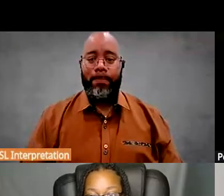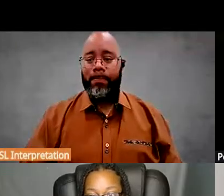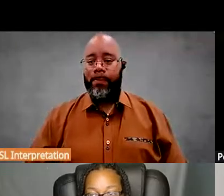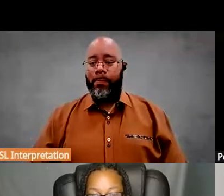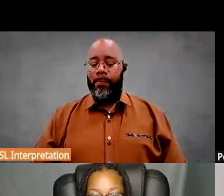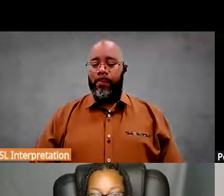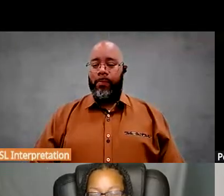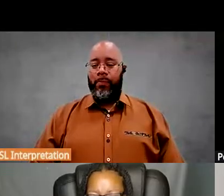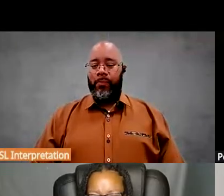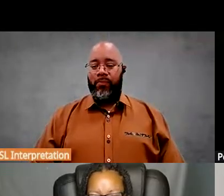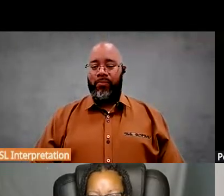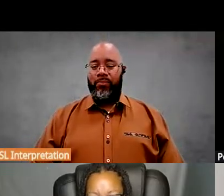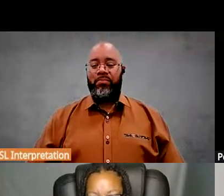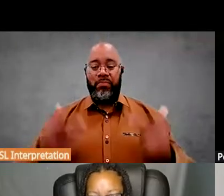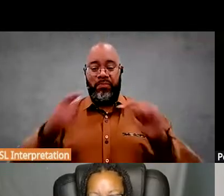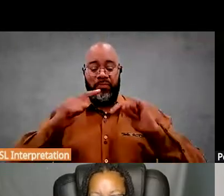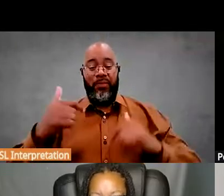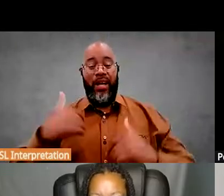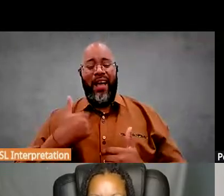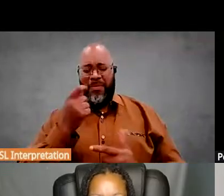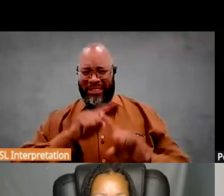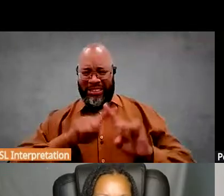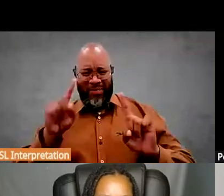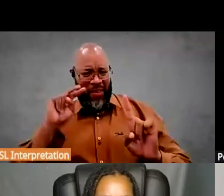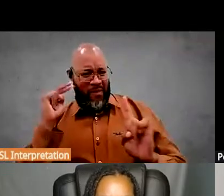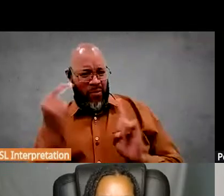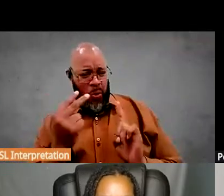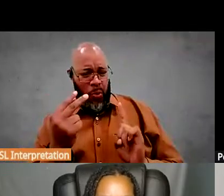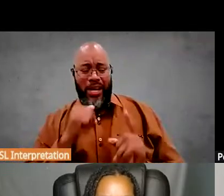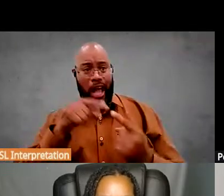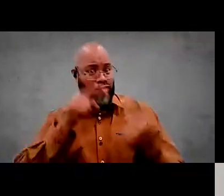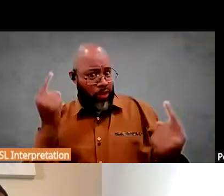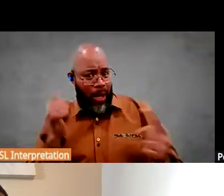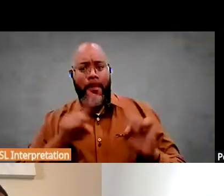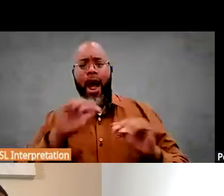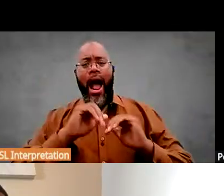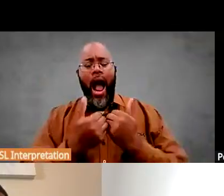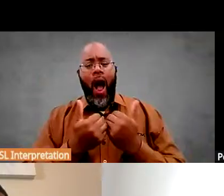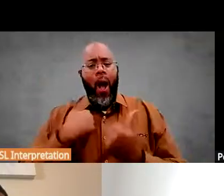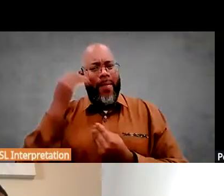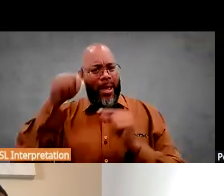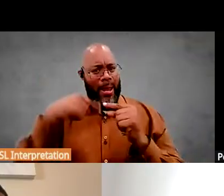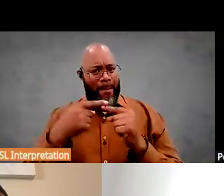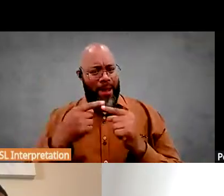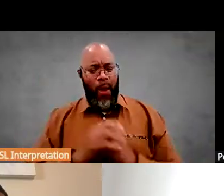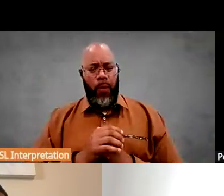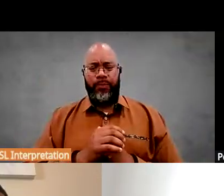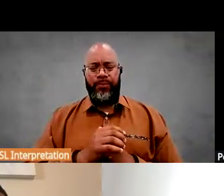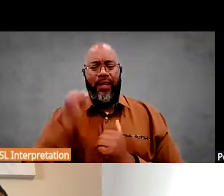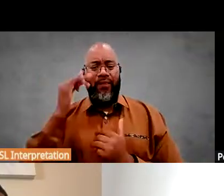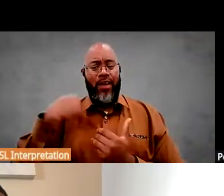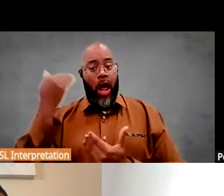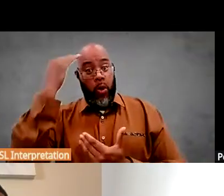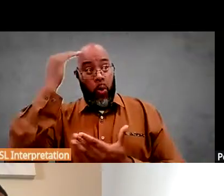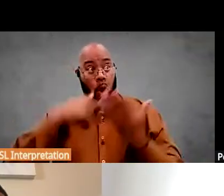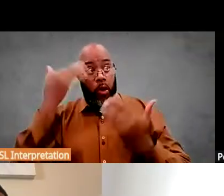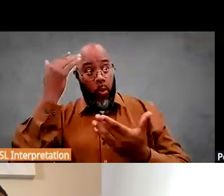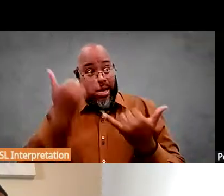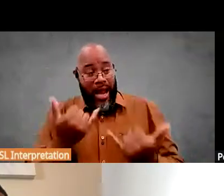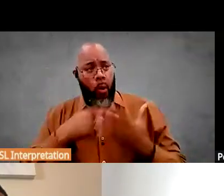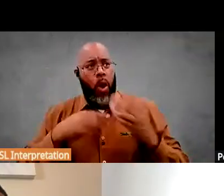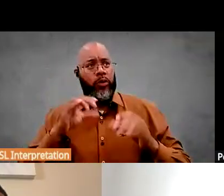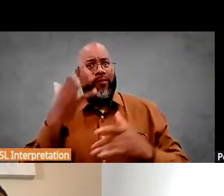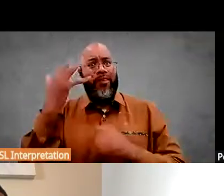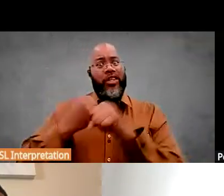I have a slightly different view, not because I disagree, but because of how I'm thinking about if I knew what I knew now, what would I do like 5 years